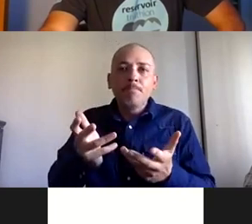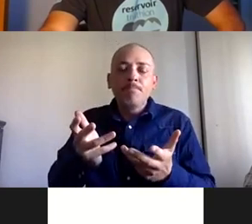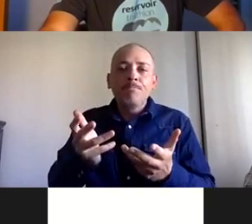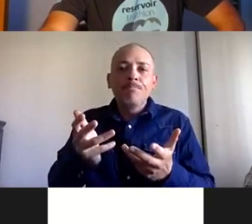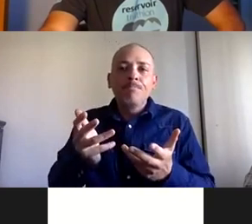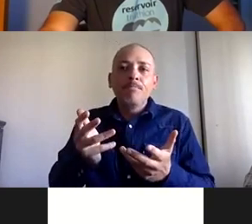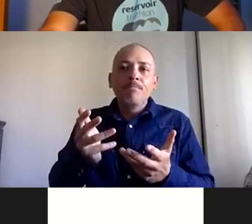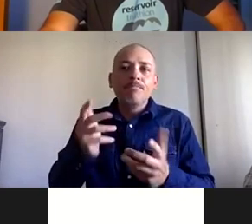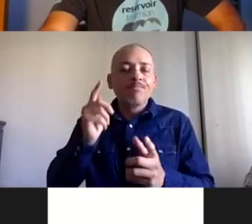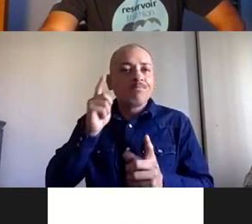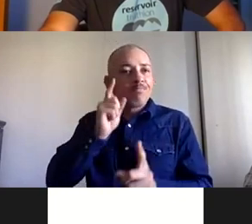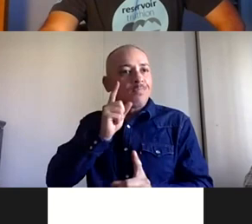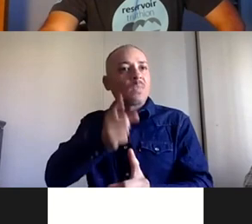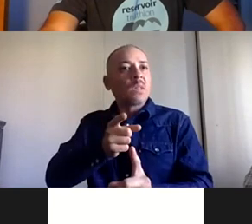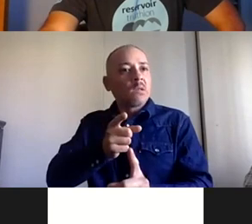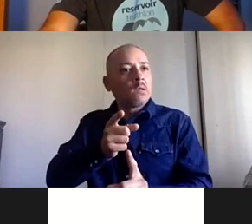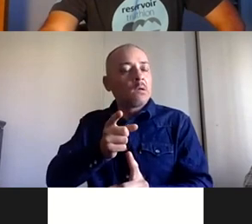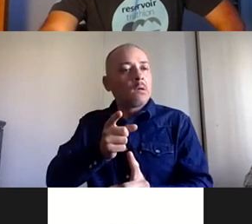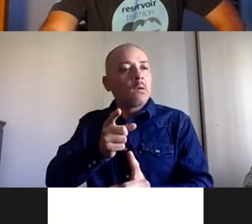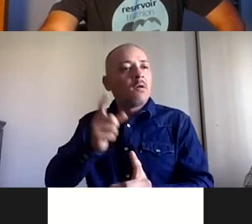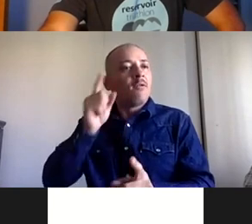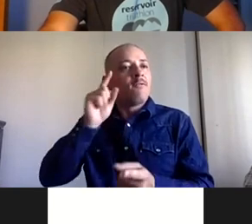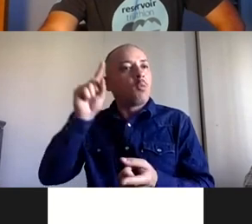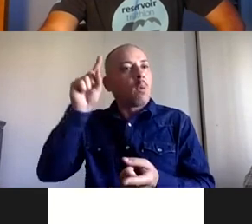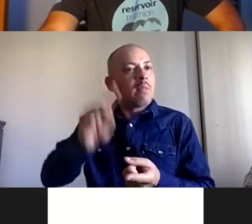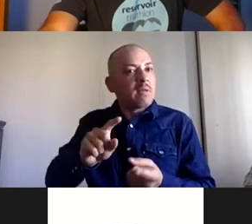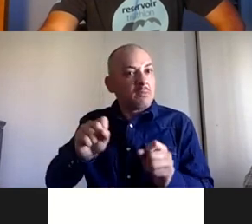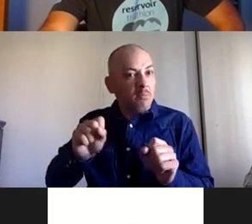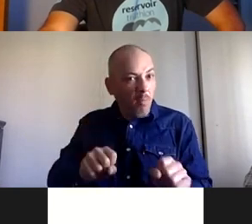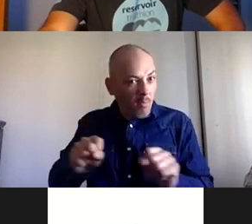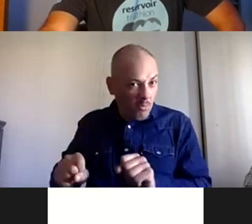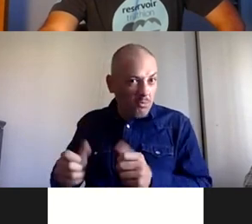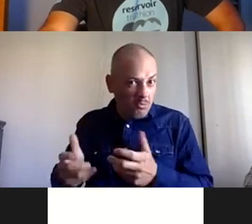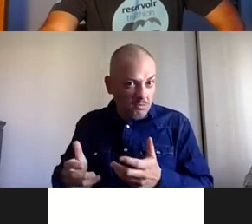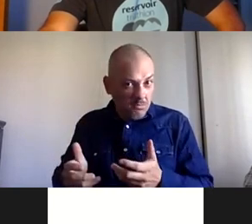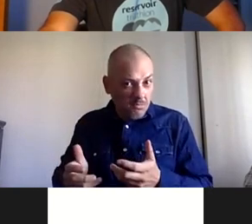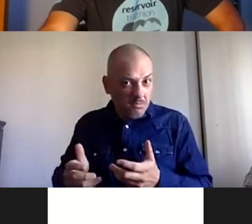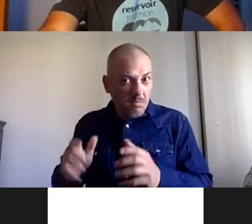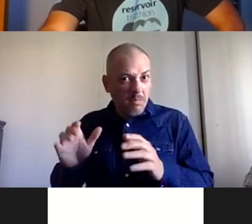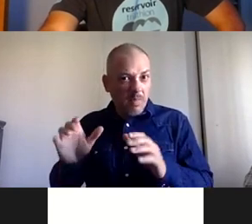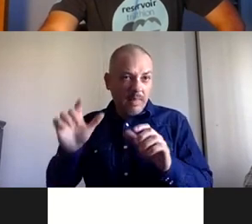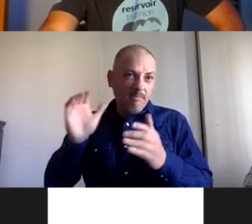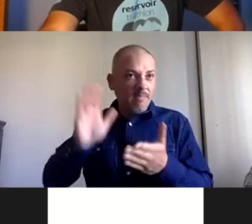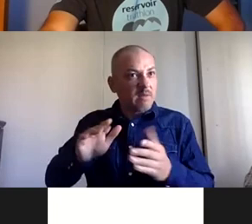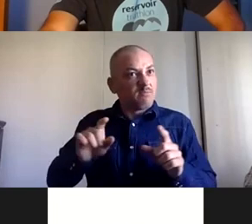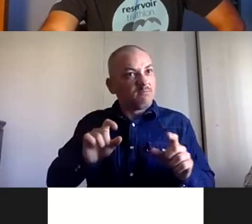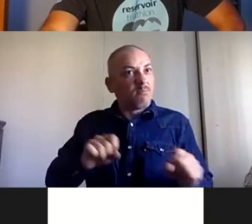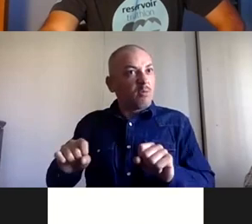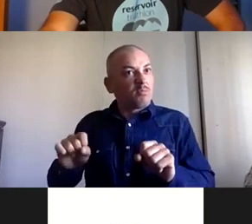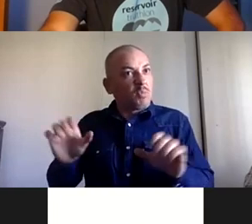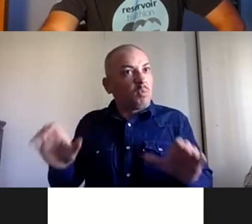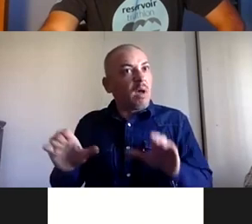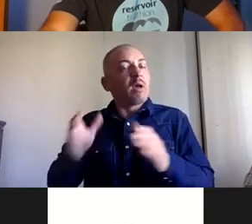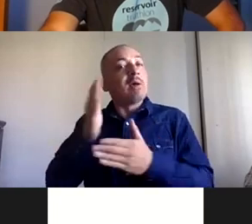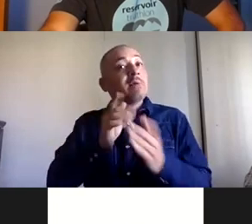for the less probable, let's say, actions, and some of them will